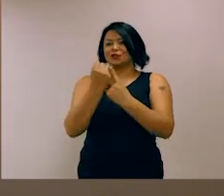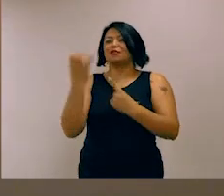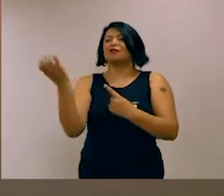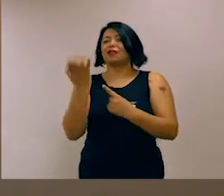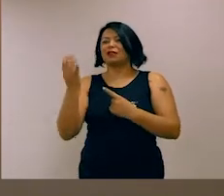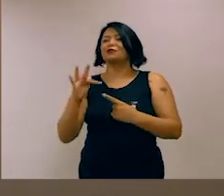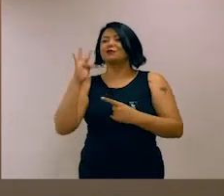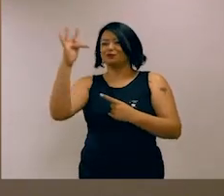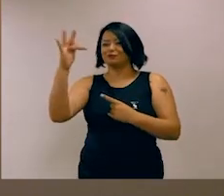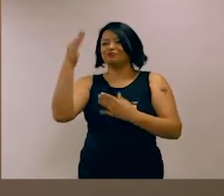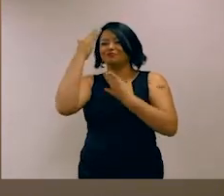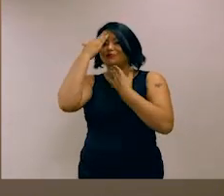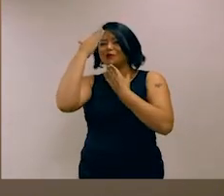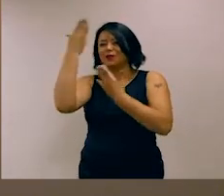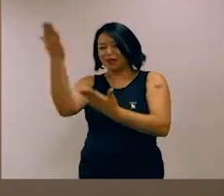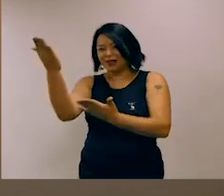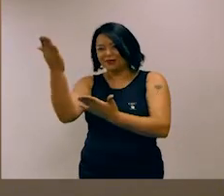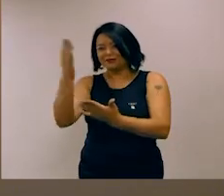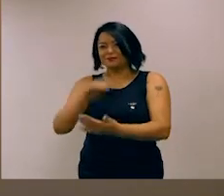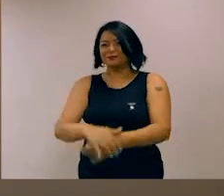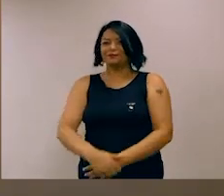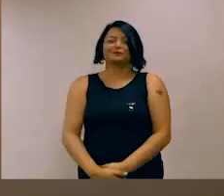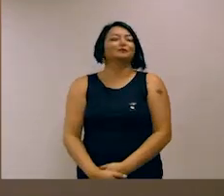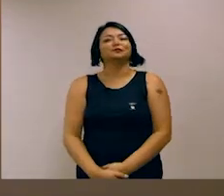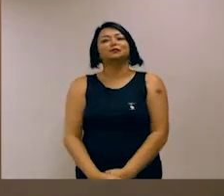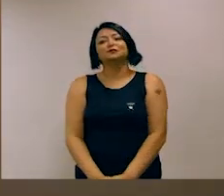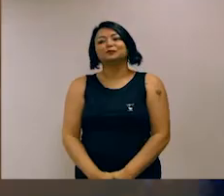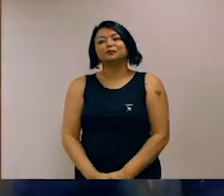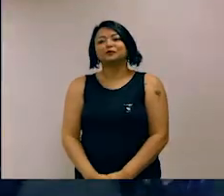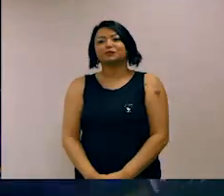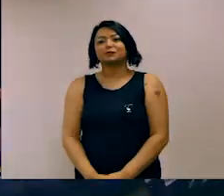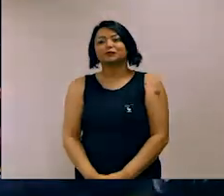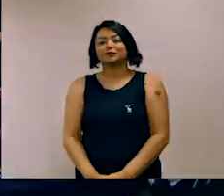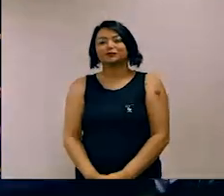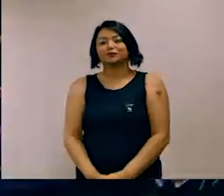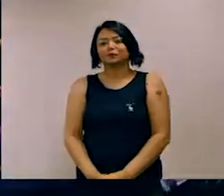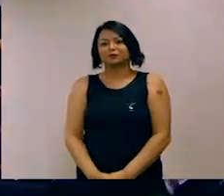and a society we dream of. Thank you very much and welcome to all.